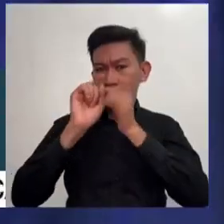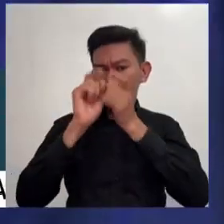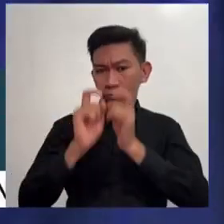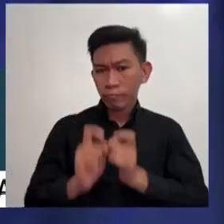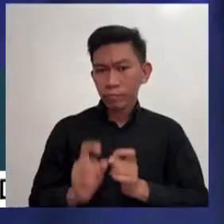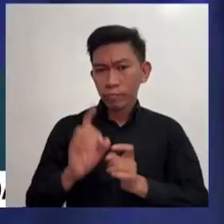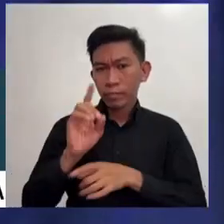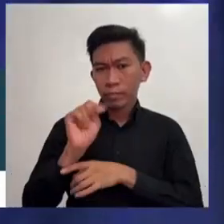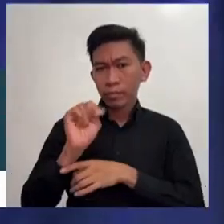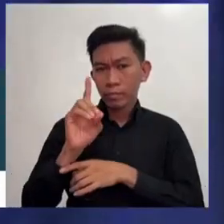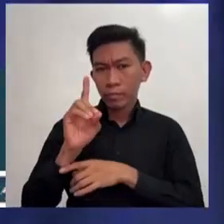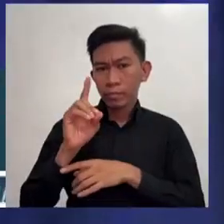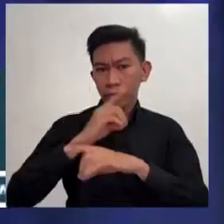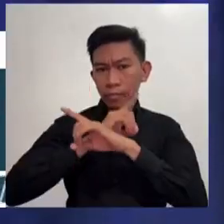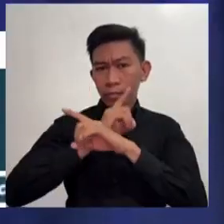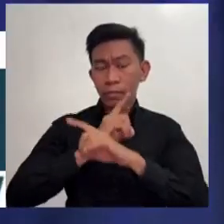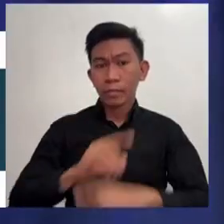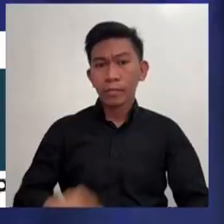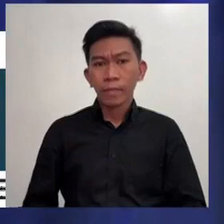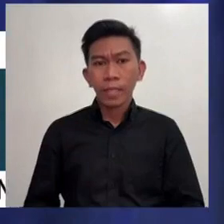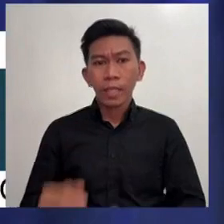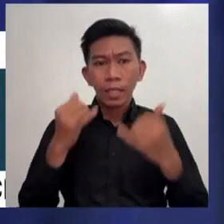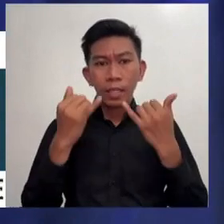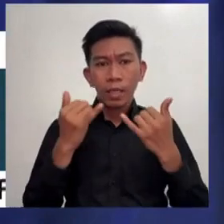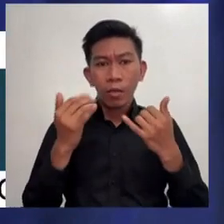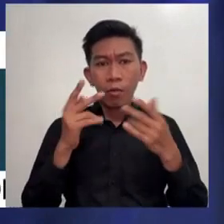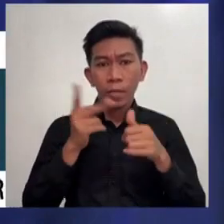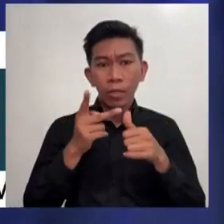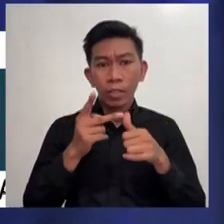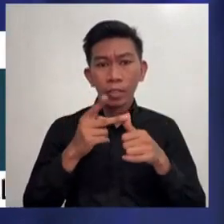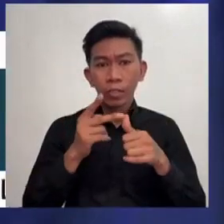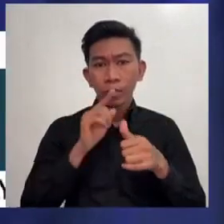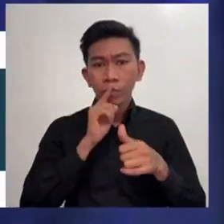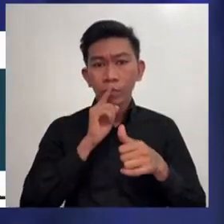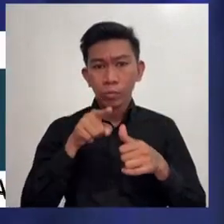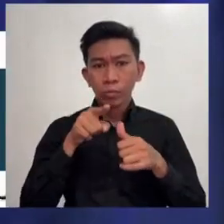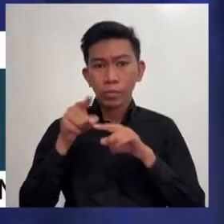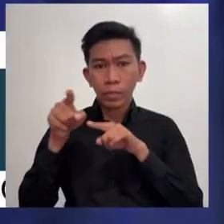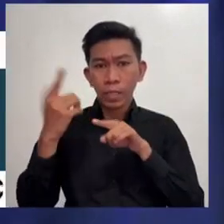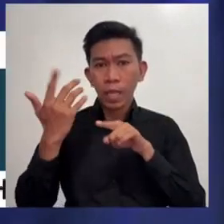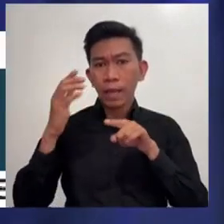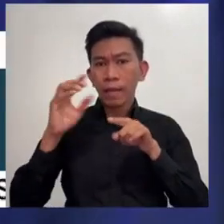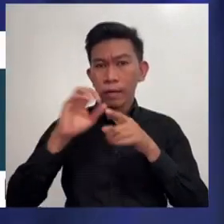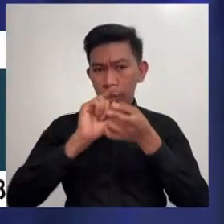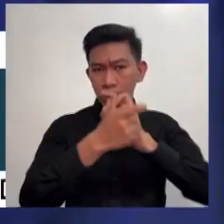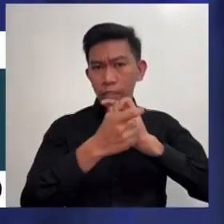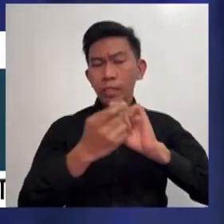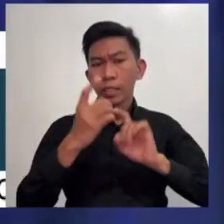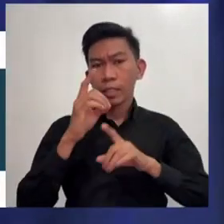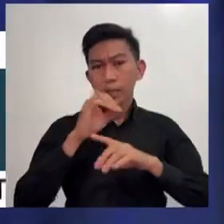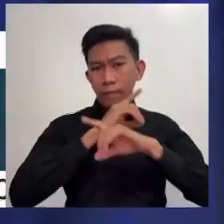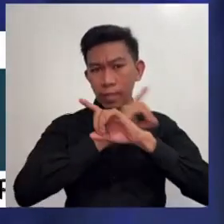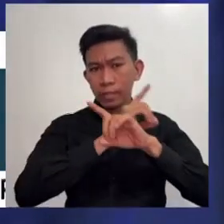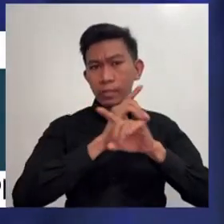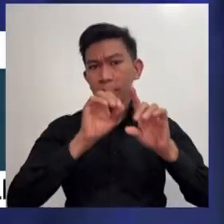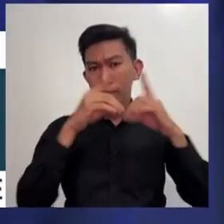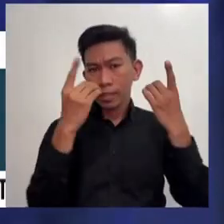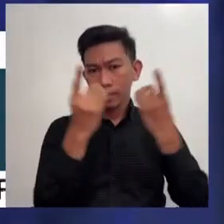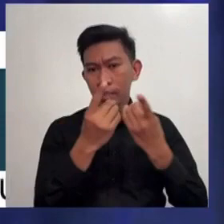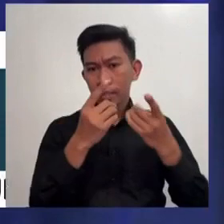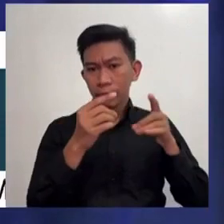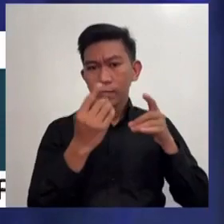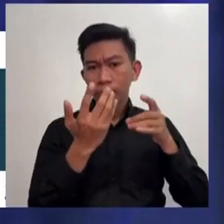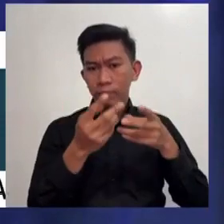Ang prioridad ko talaga i-reform yung DND proper nga. Gagatulad ng nasabi ko, no? Na kailangan ito